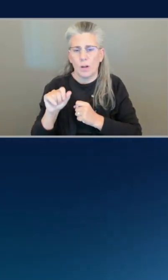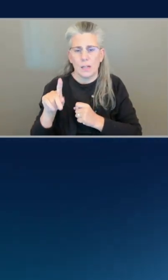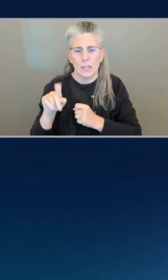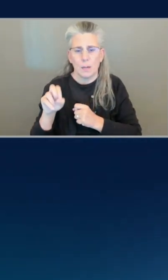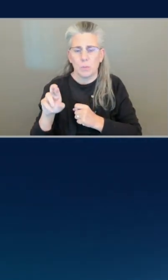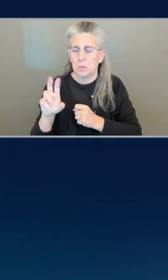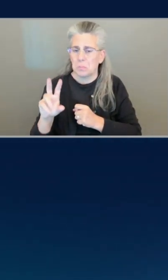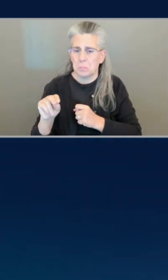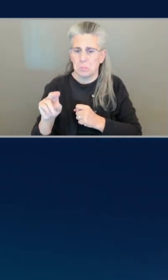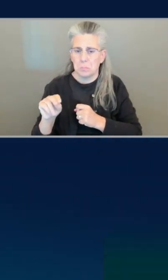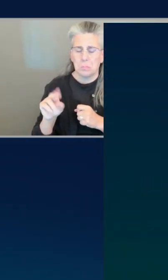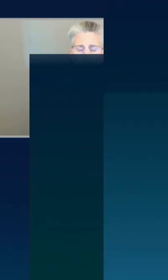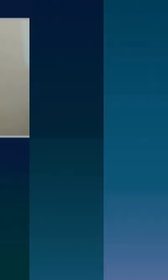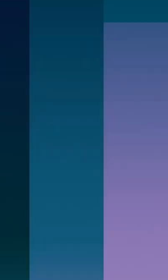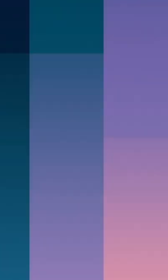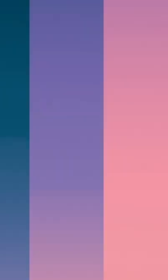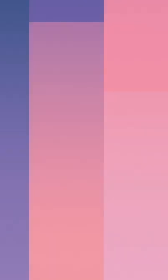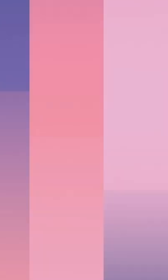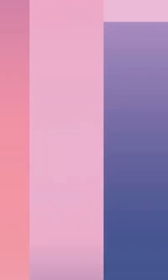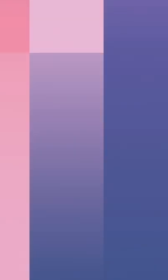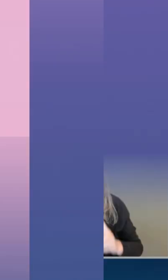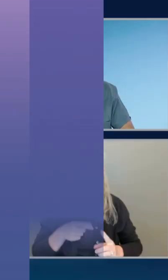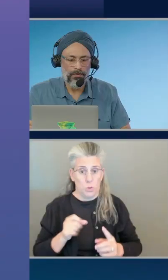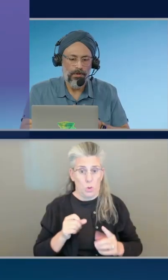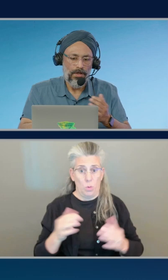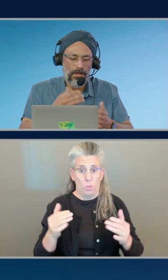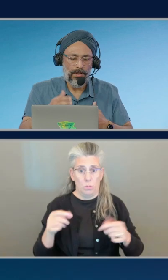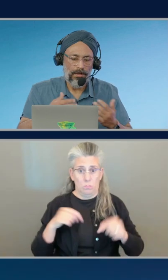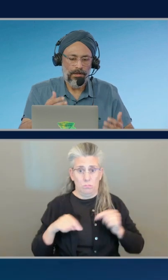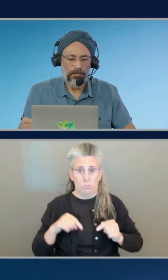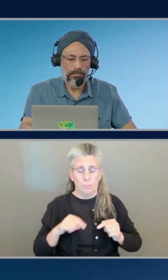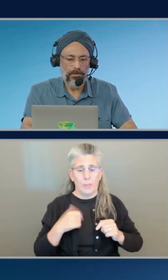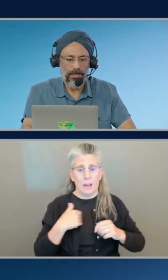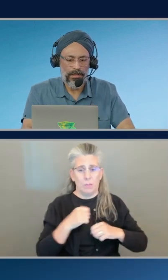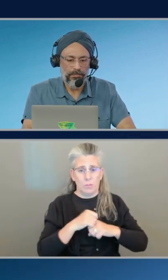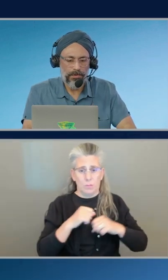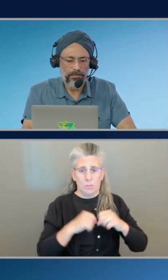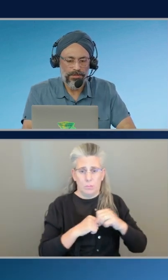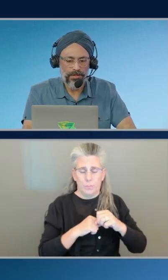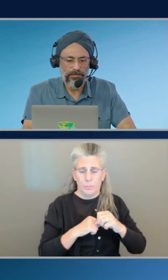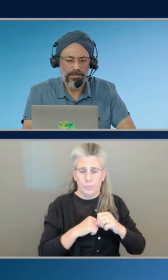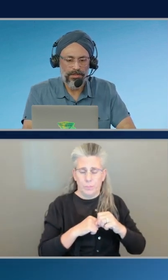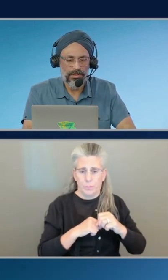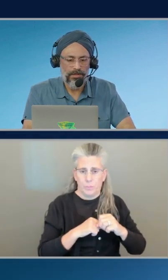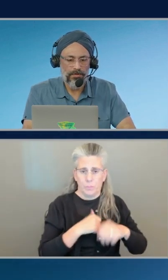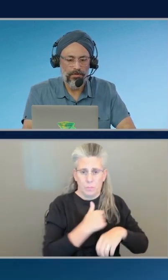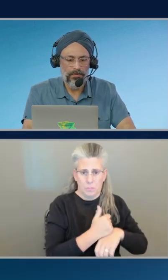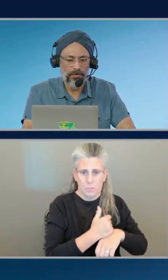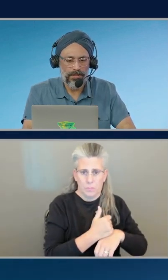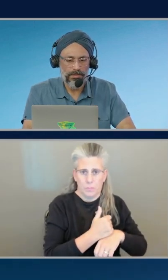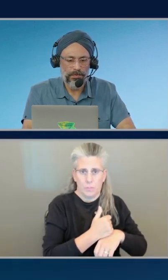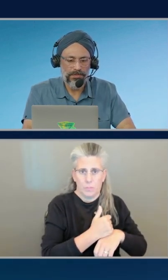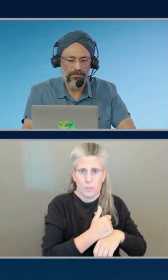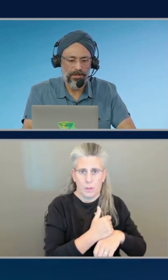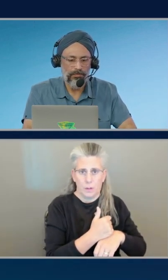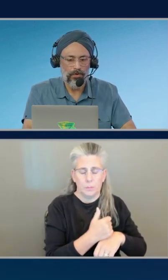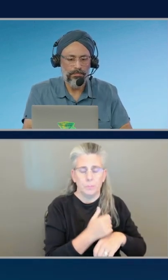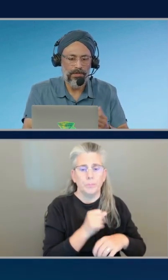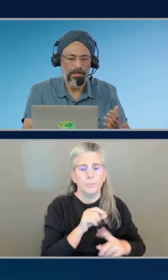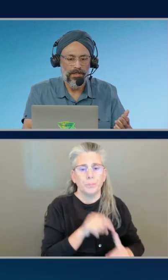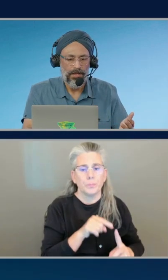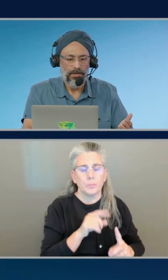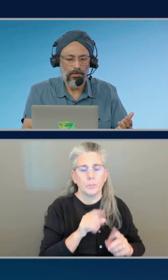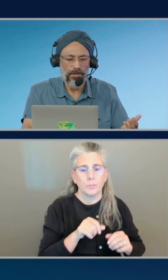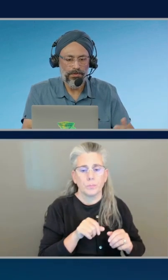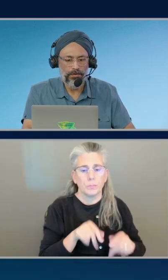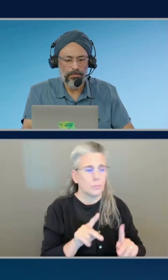structure, and then all I'm doing is loading a few. I am permissioning, which I need to specify what